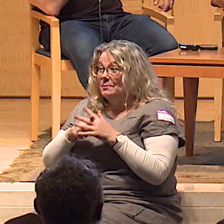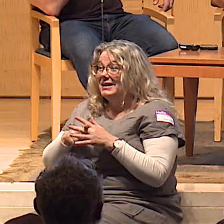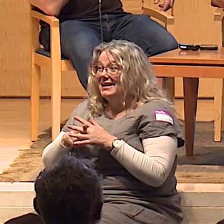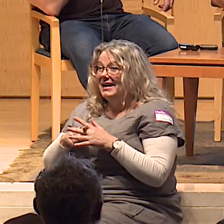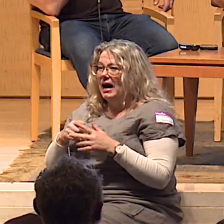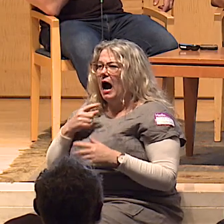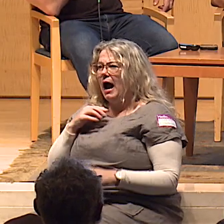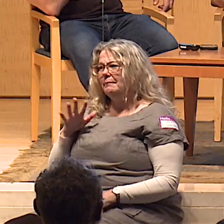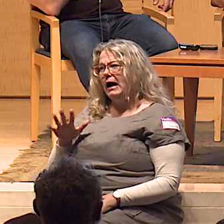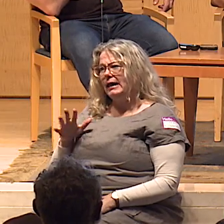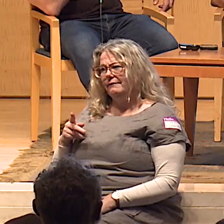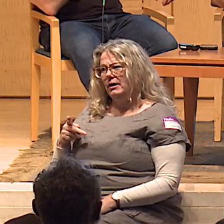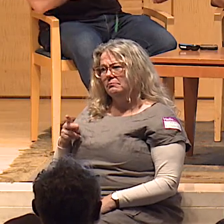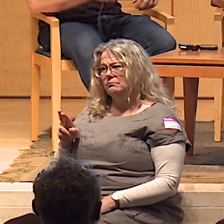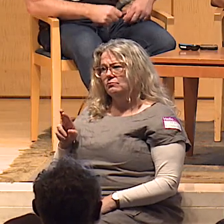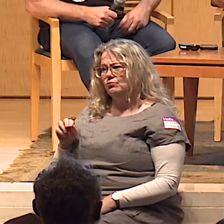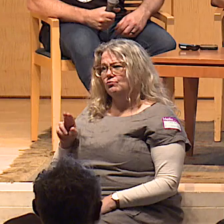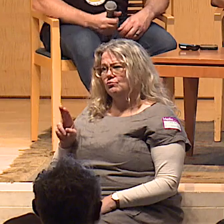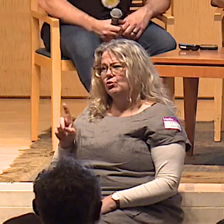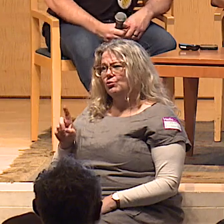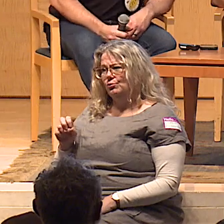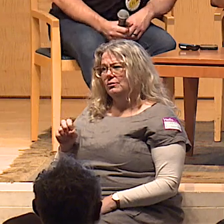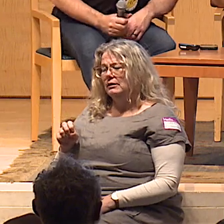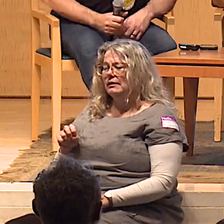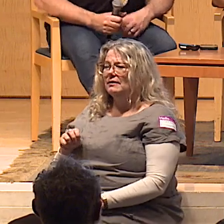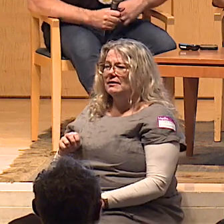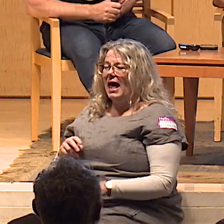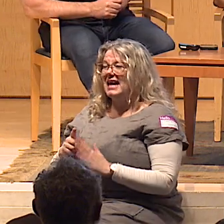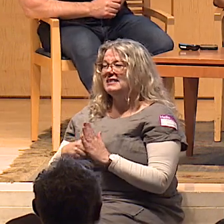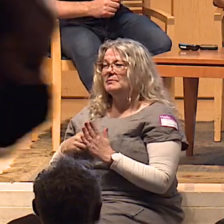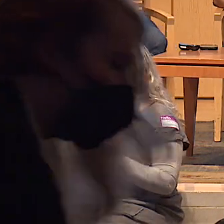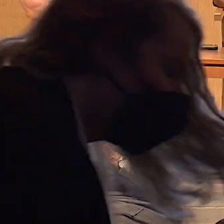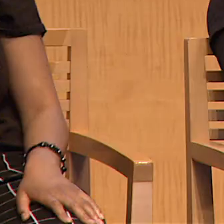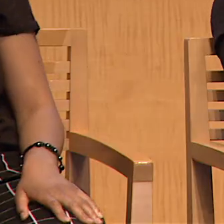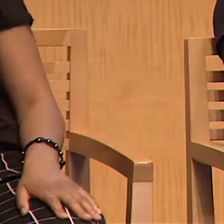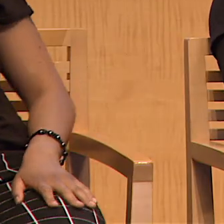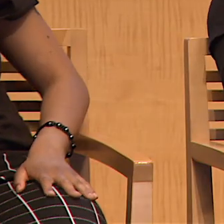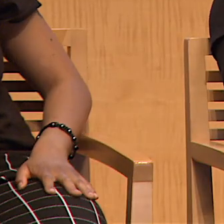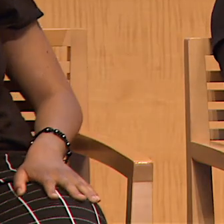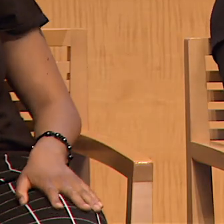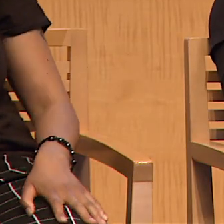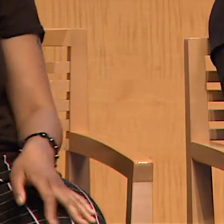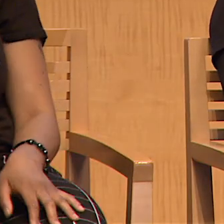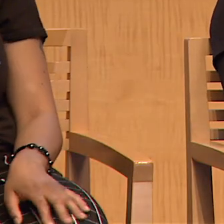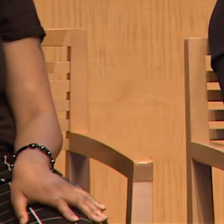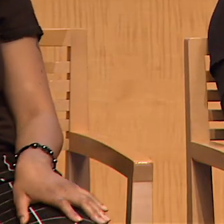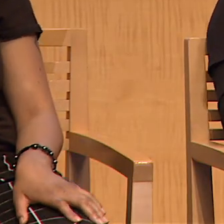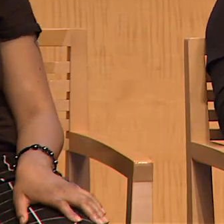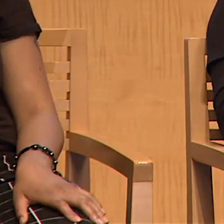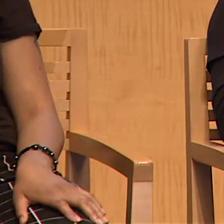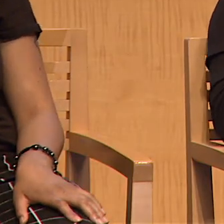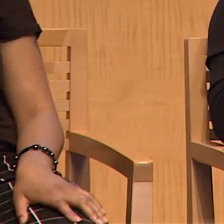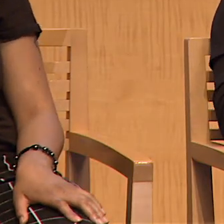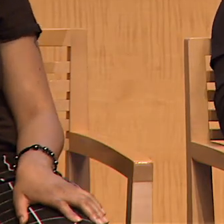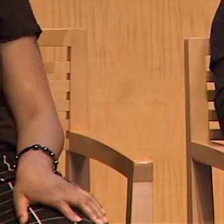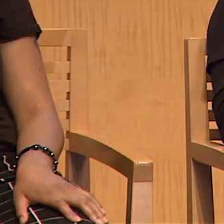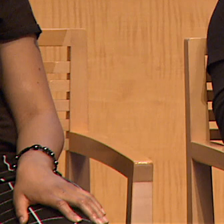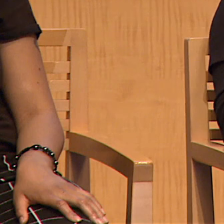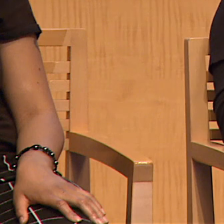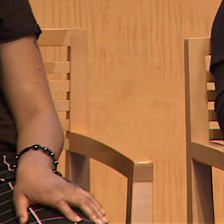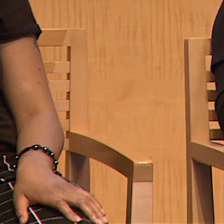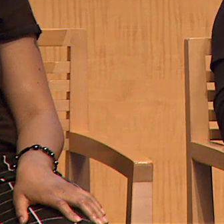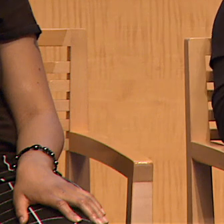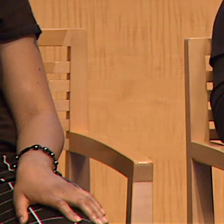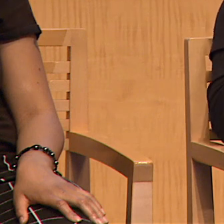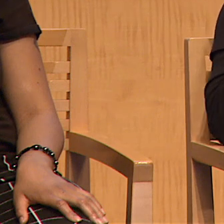that I've had to draw sexy things, sometimes I'm just, like, not looking at the page. I'm just like, I can't. This is... Like, I need it